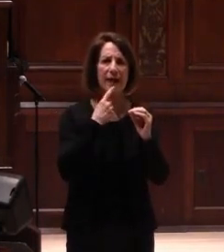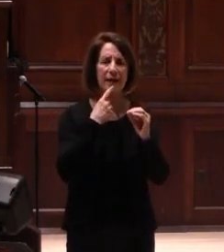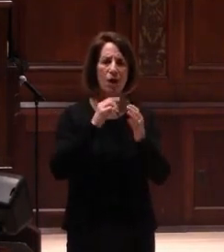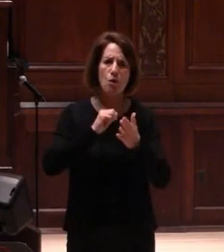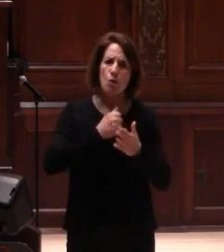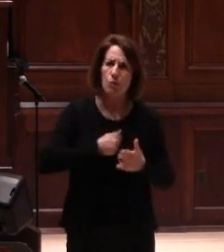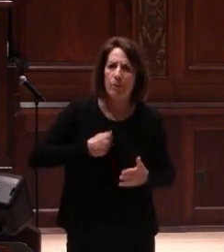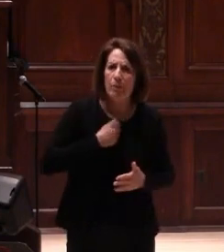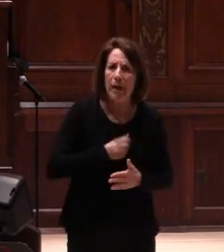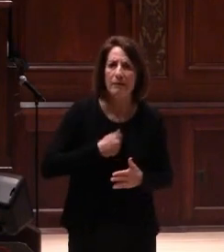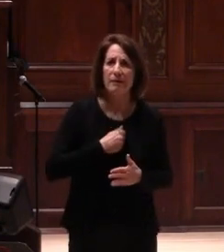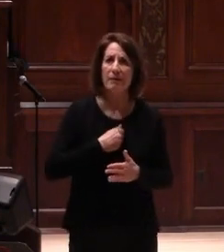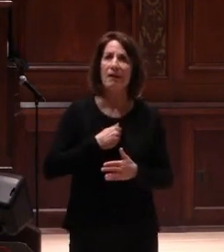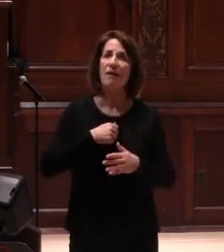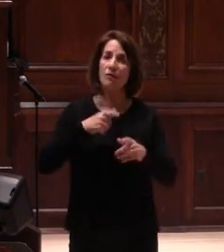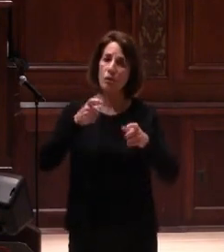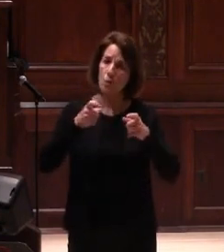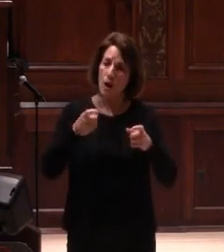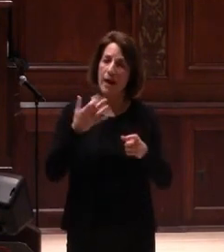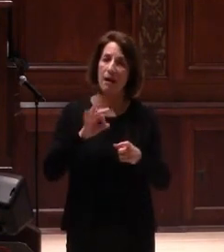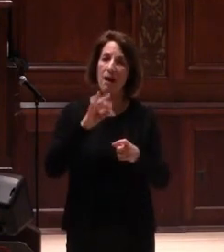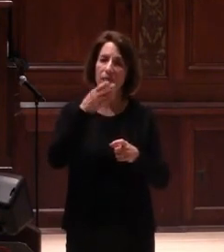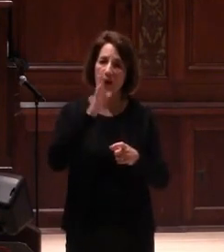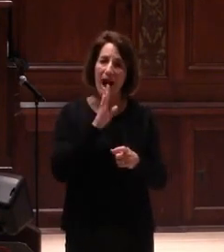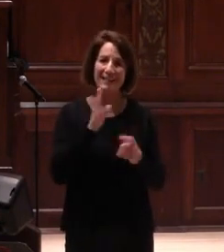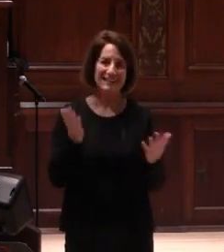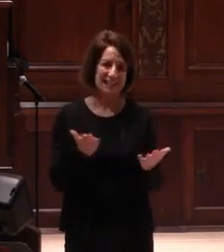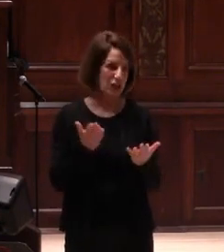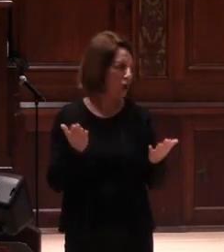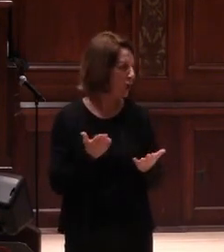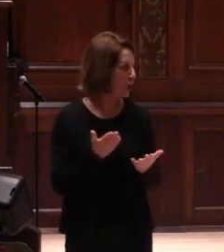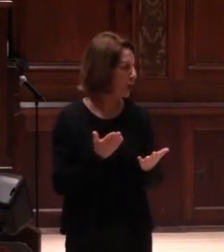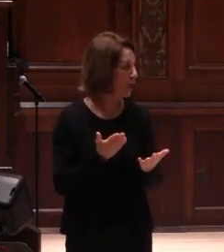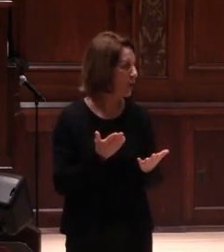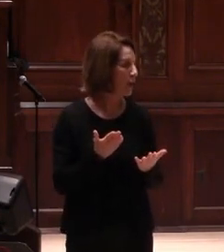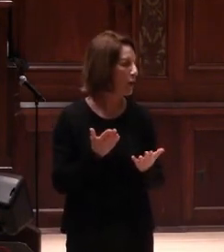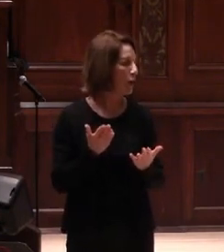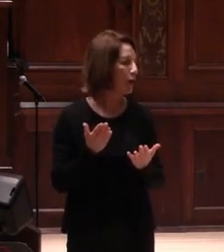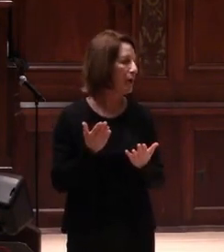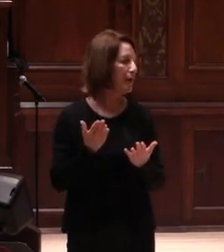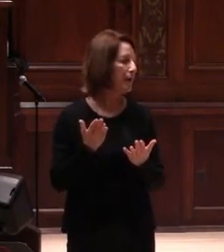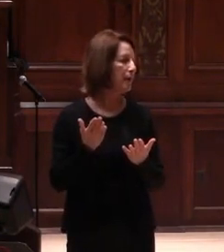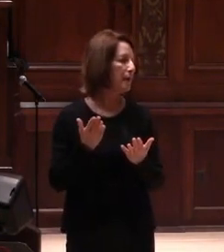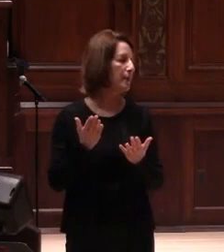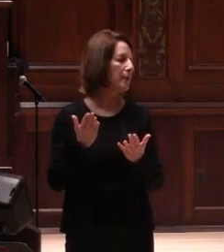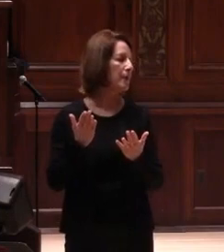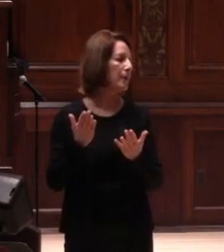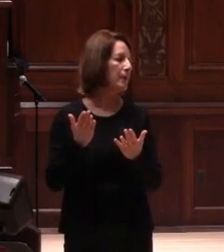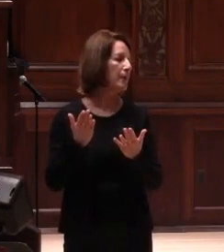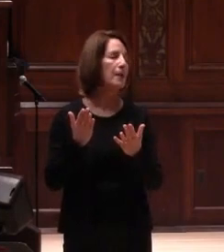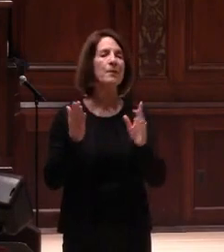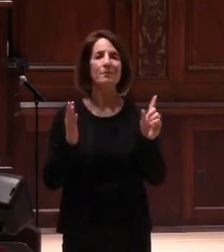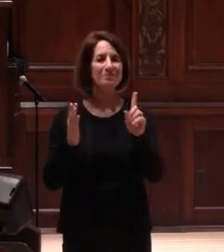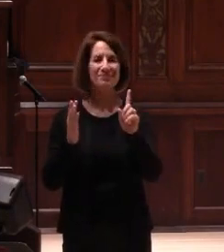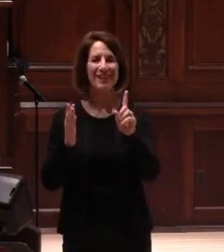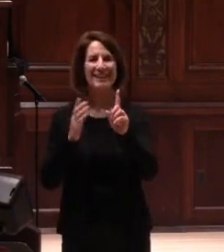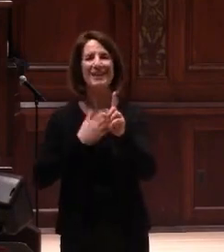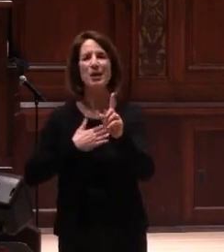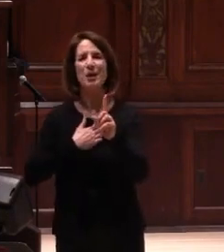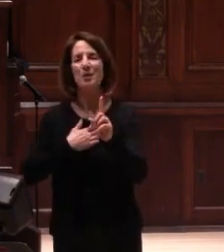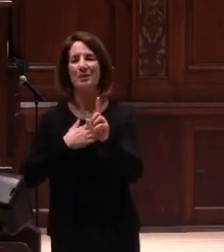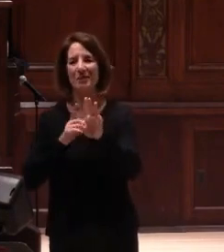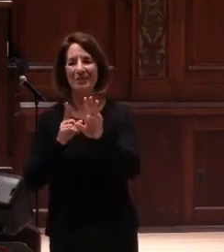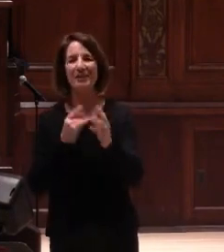hand. The gospel of the Lord. No, wait. You do this. Oh, I do? Yeah.